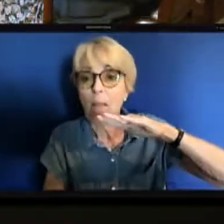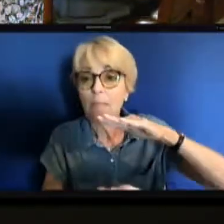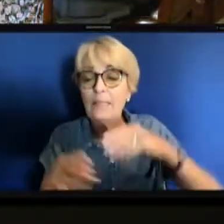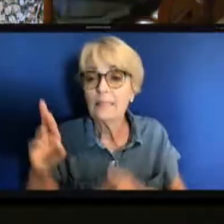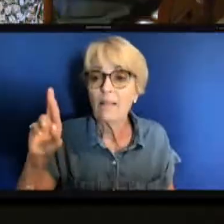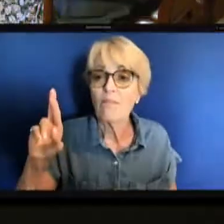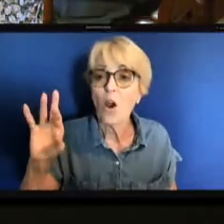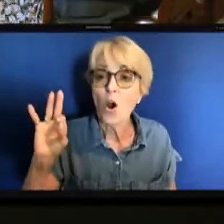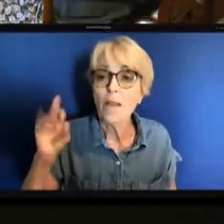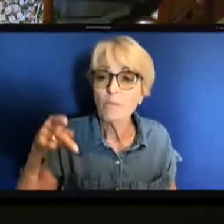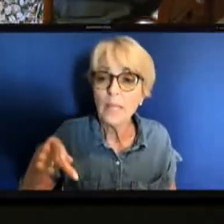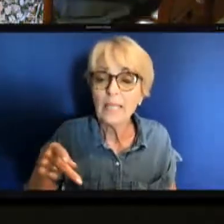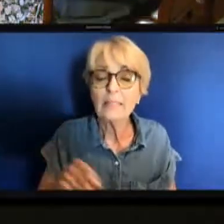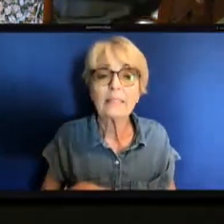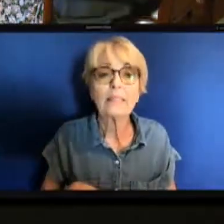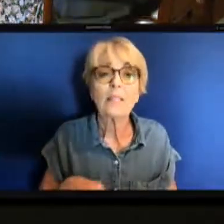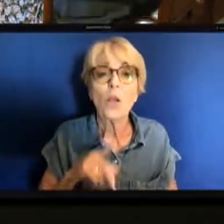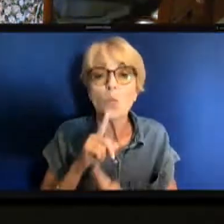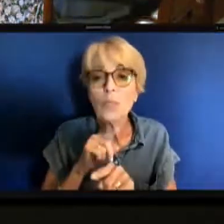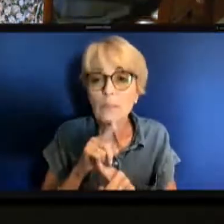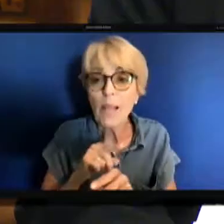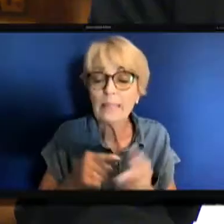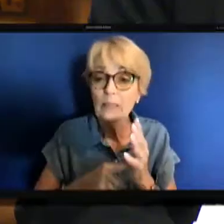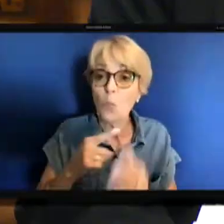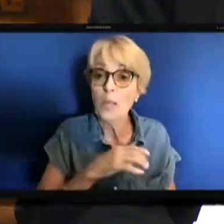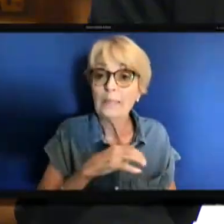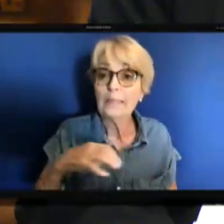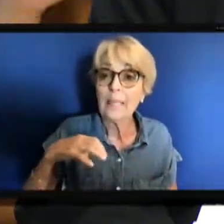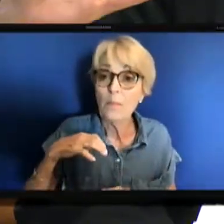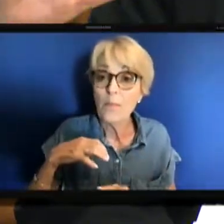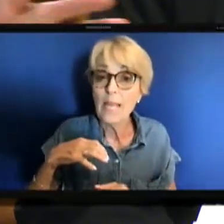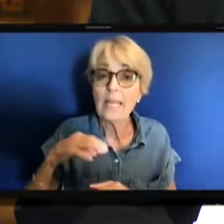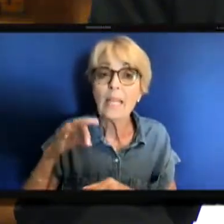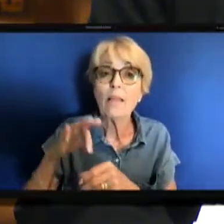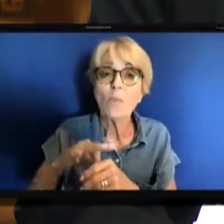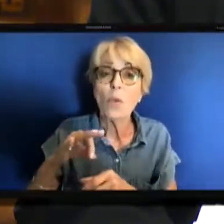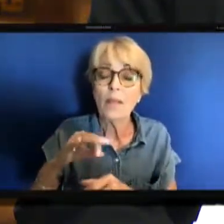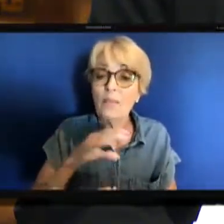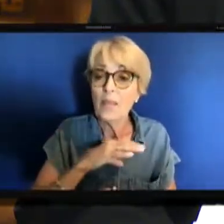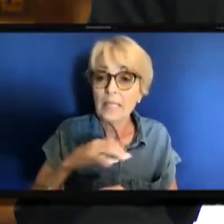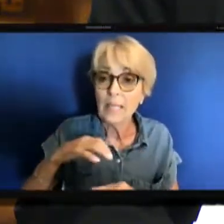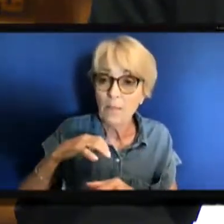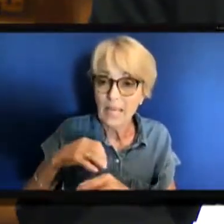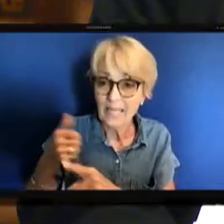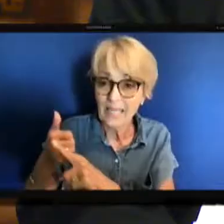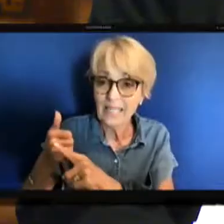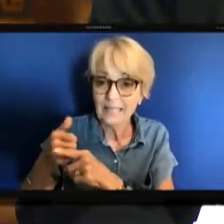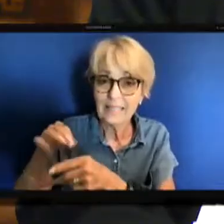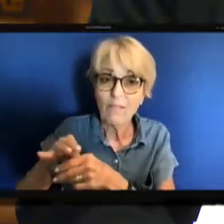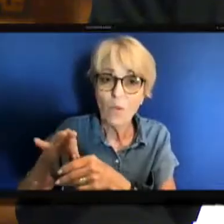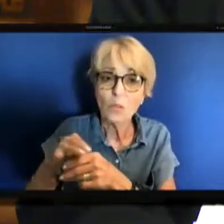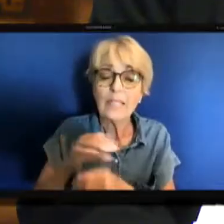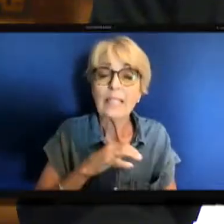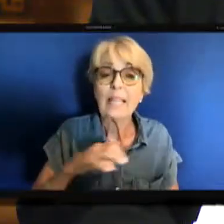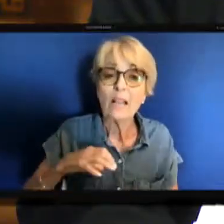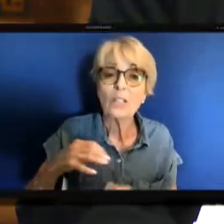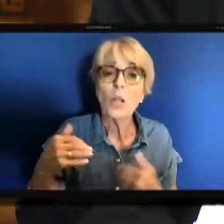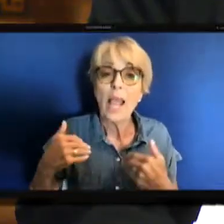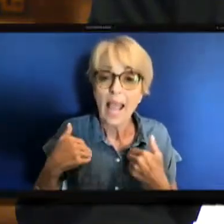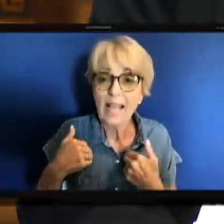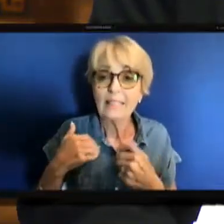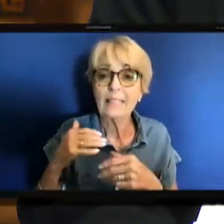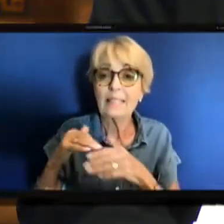the responses, once a committee votes on, or the committee itself votes, the council would have access to that